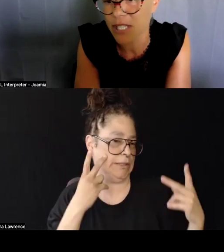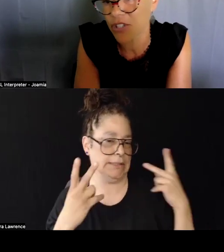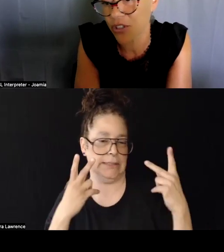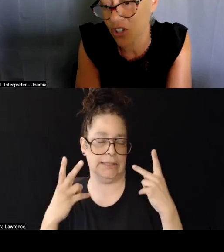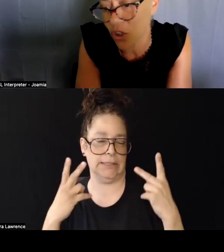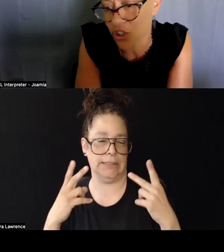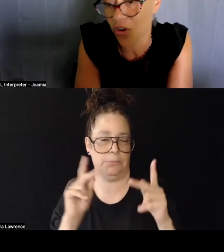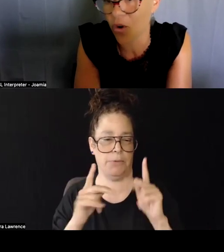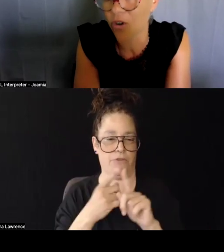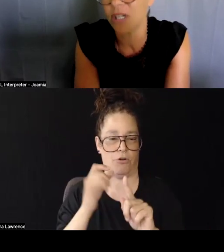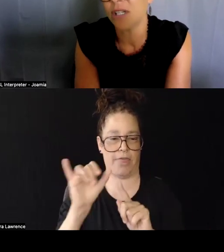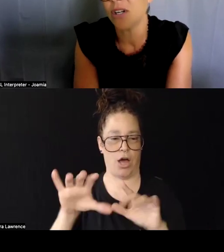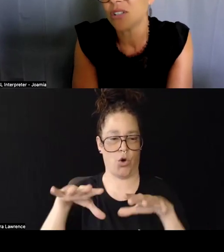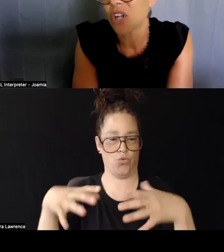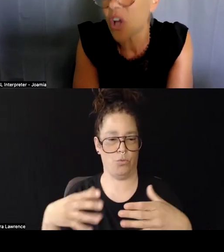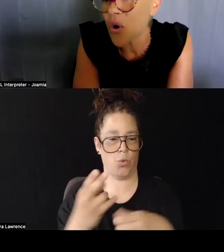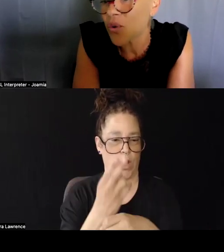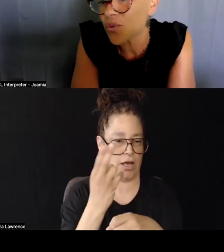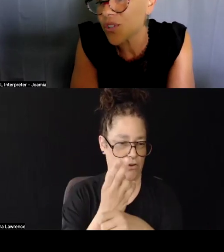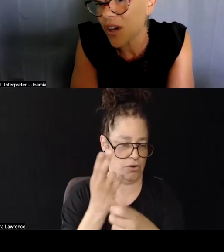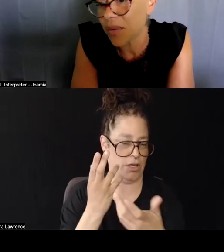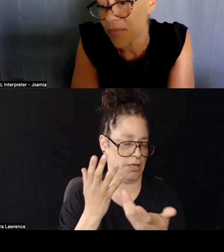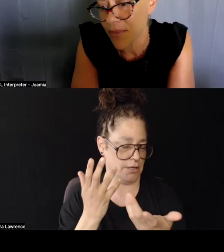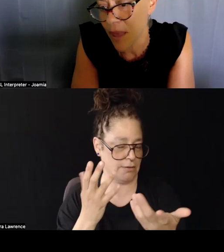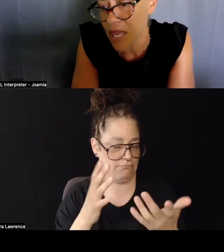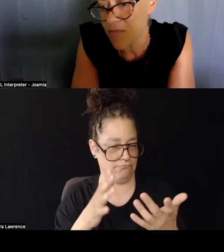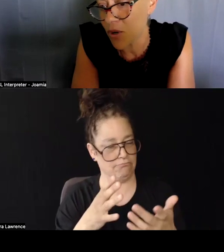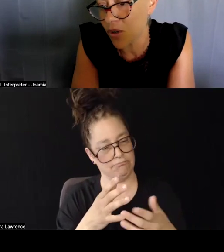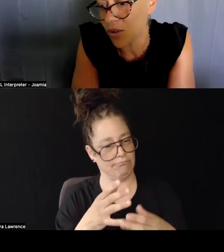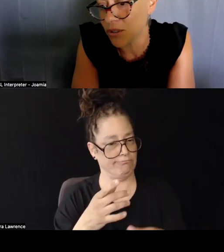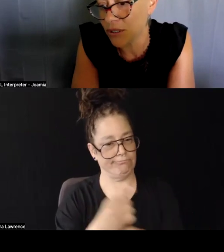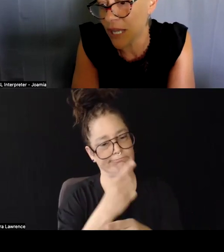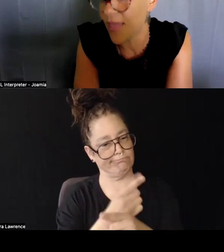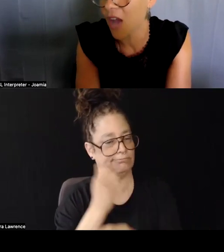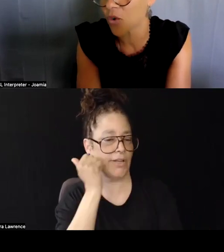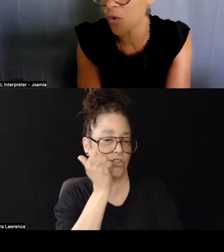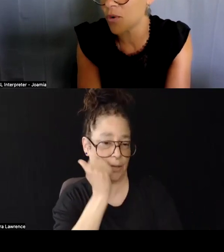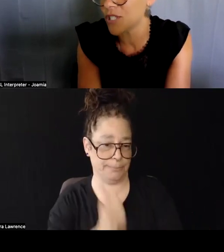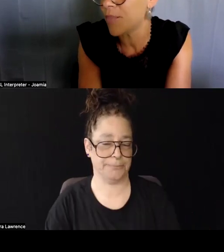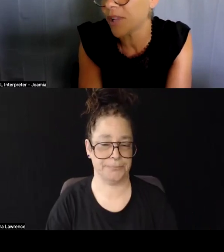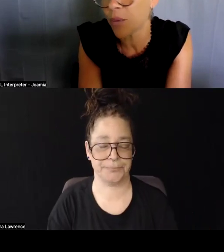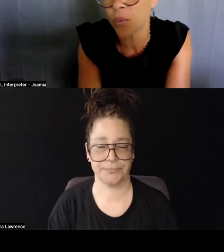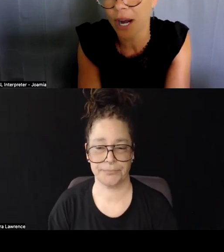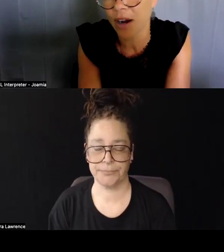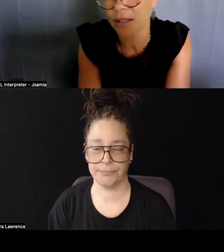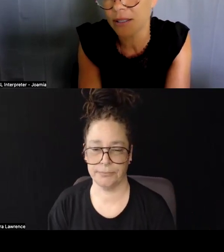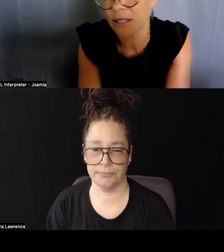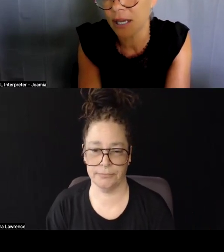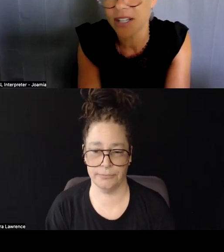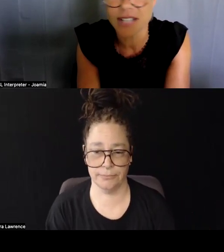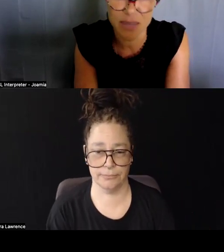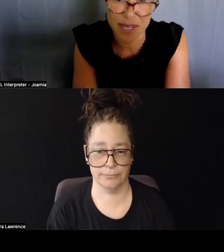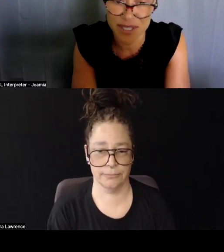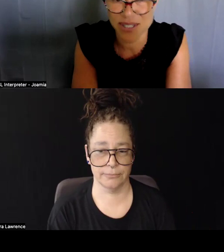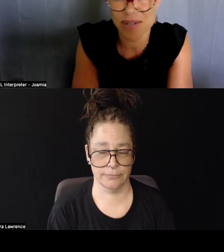not specific to the culture or clothes that people in that group typically would wear